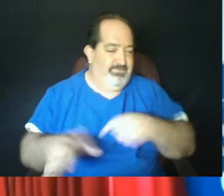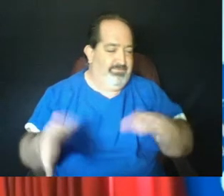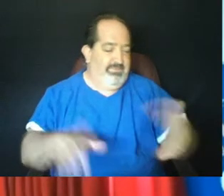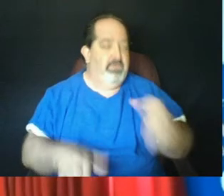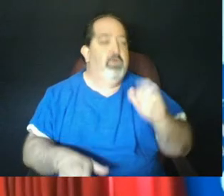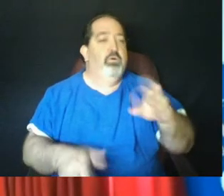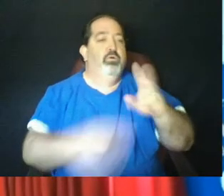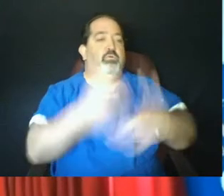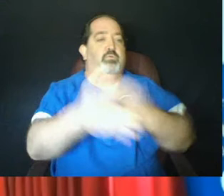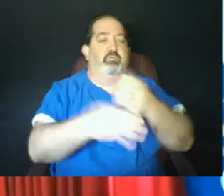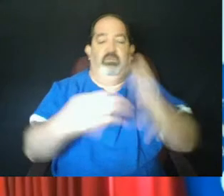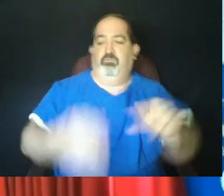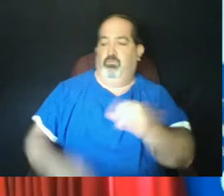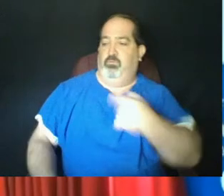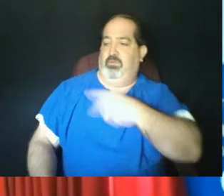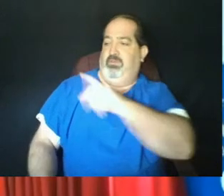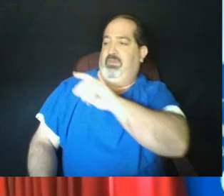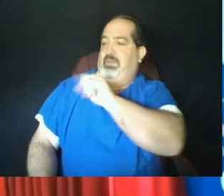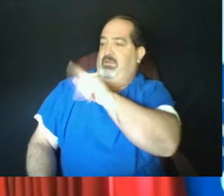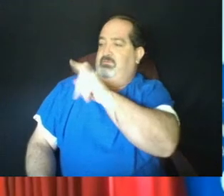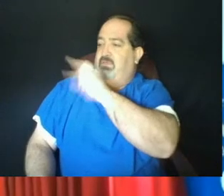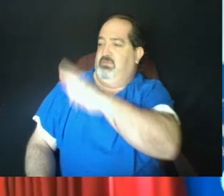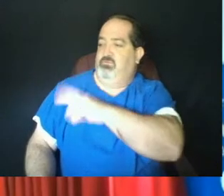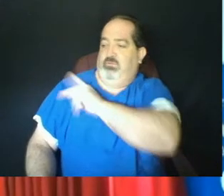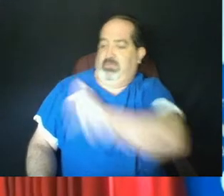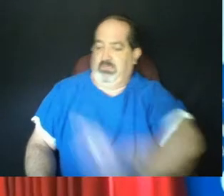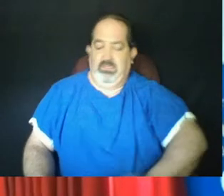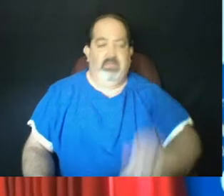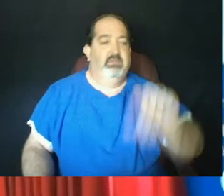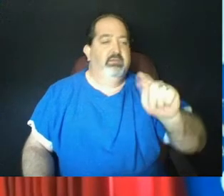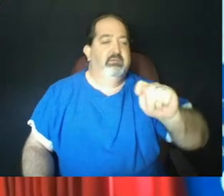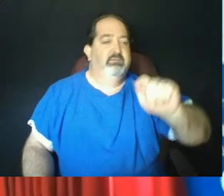of Caid. So say we, Tahira, Queen of Caid.